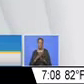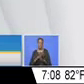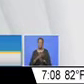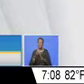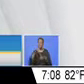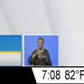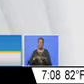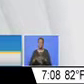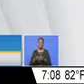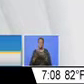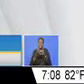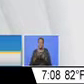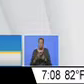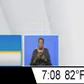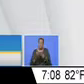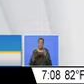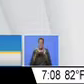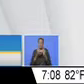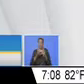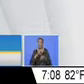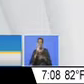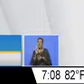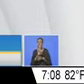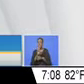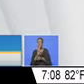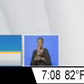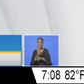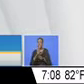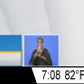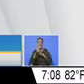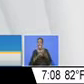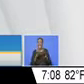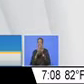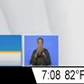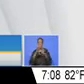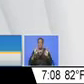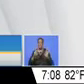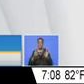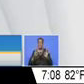the speed limit and also using hands-free devices while driving.